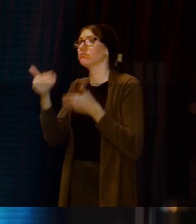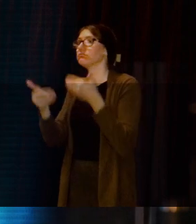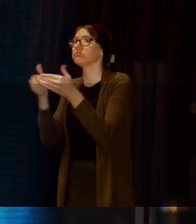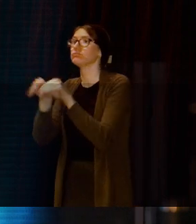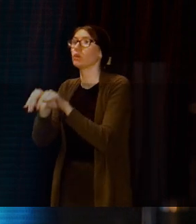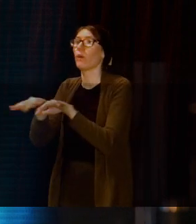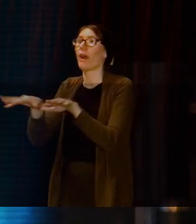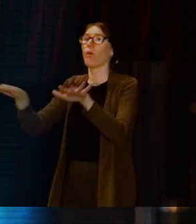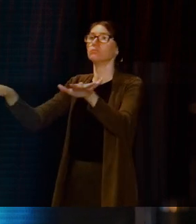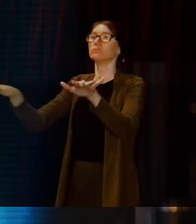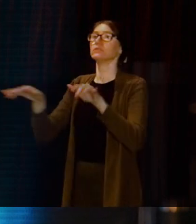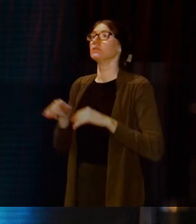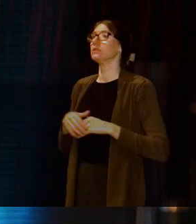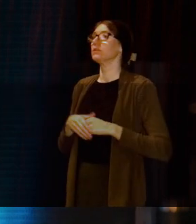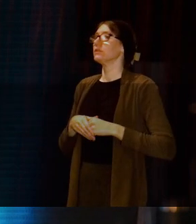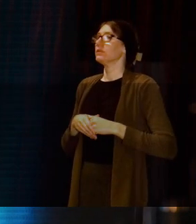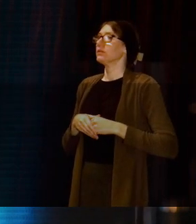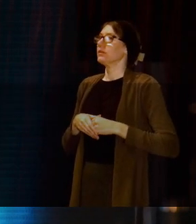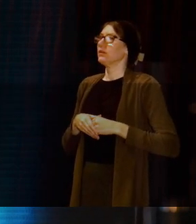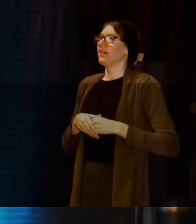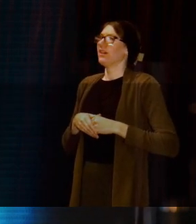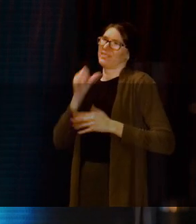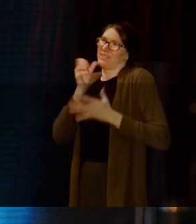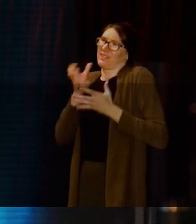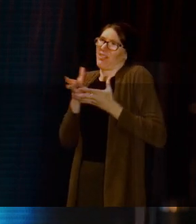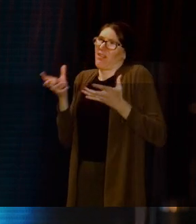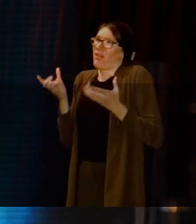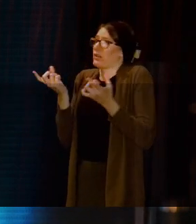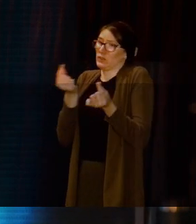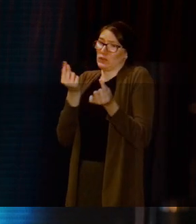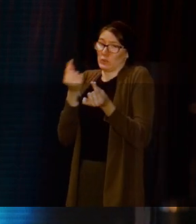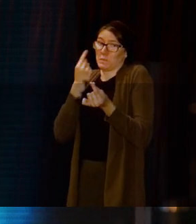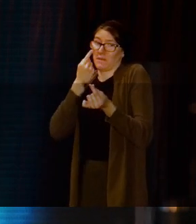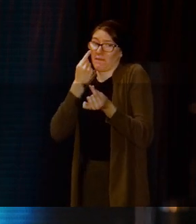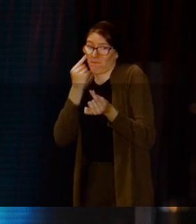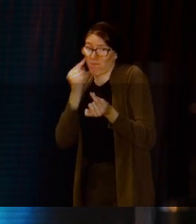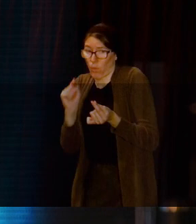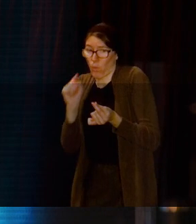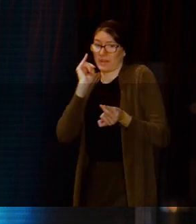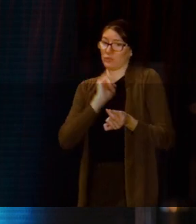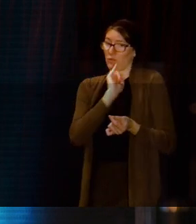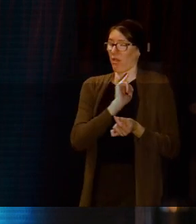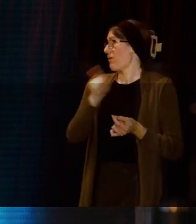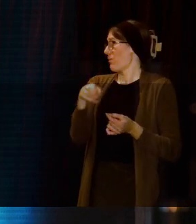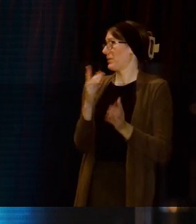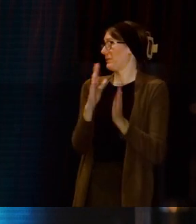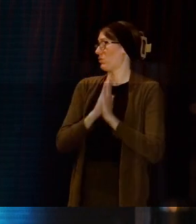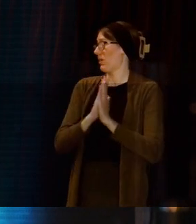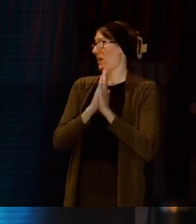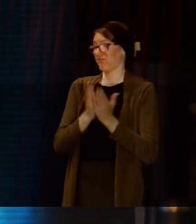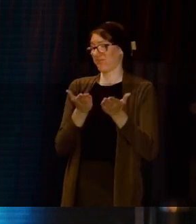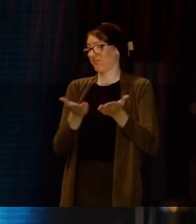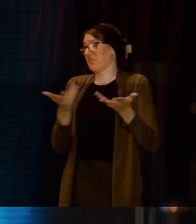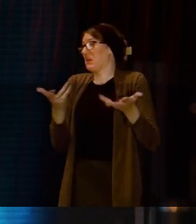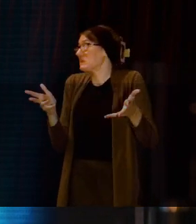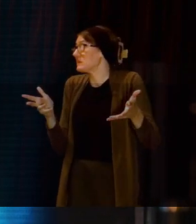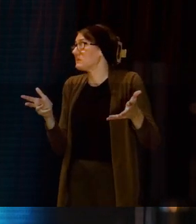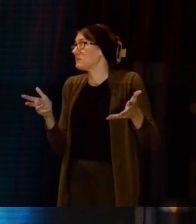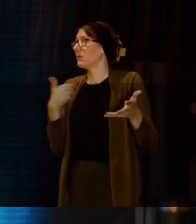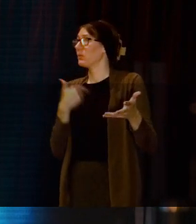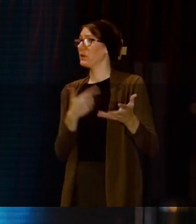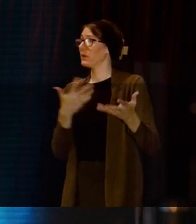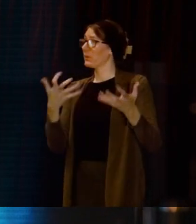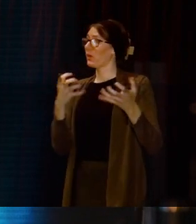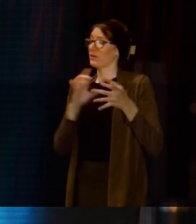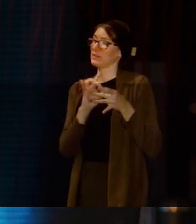out, like I said, there's not a whole lot you can do for the sake of Israel beyond pray for them. But at the end of the day, we want